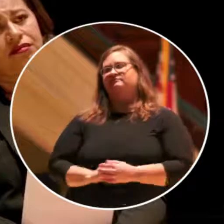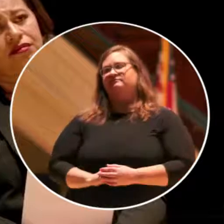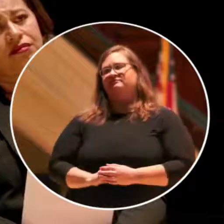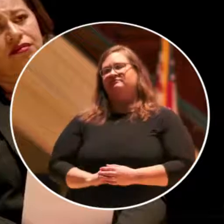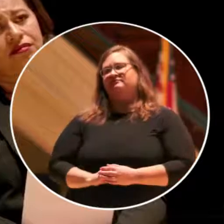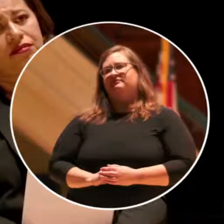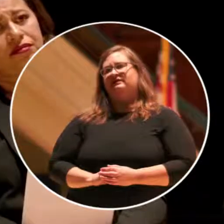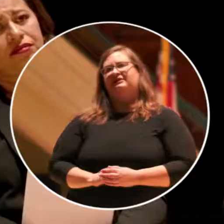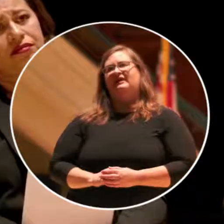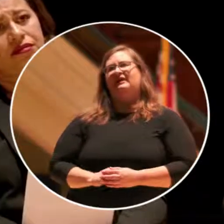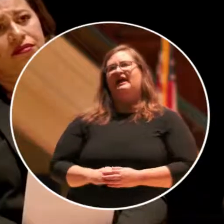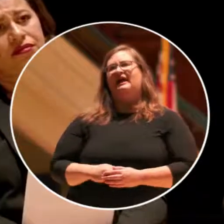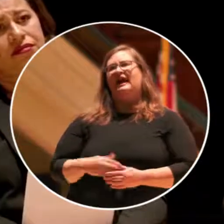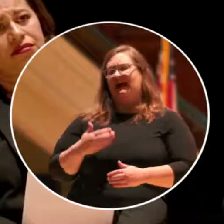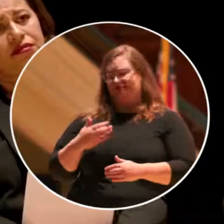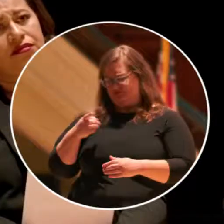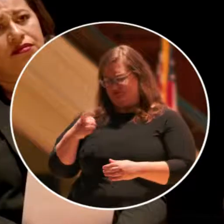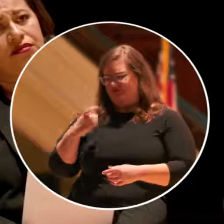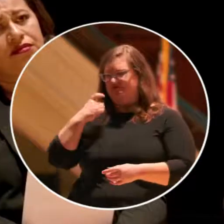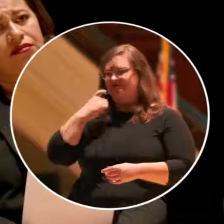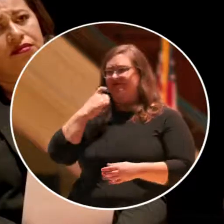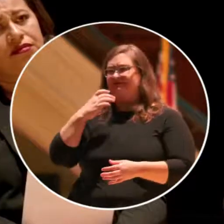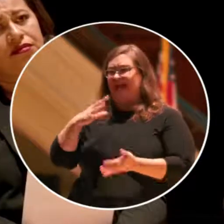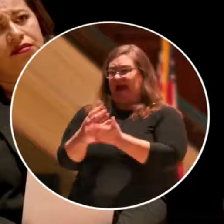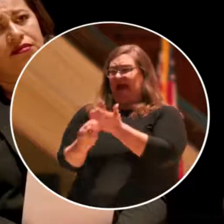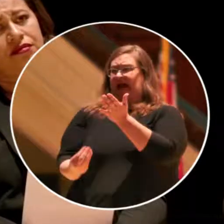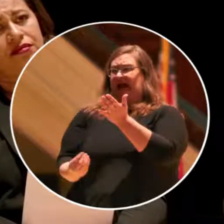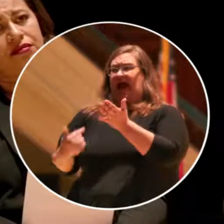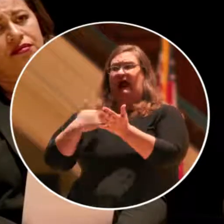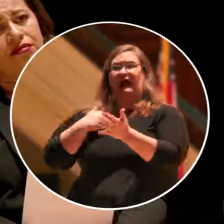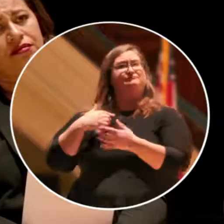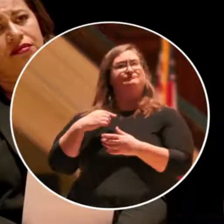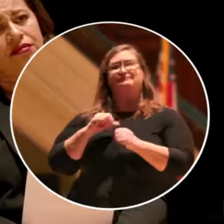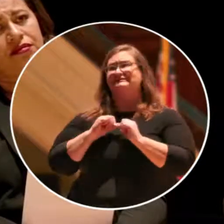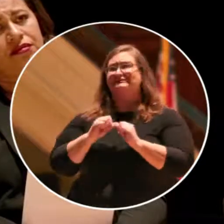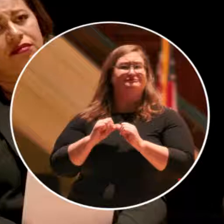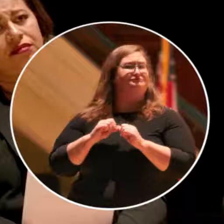very afraid of losing things that are important and close to me."